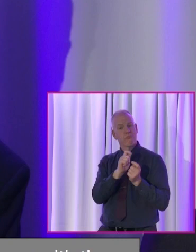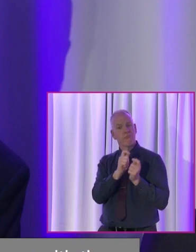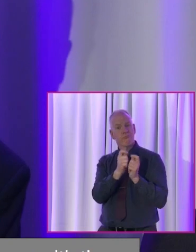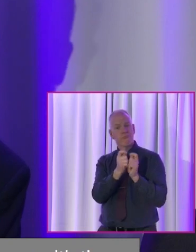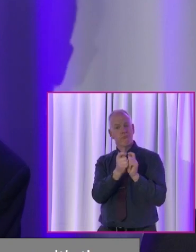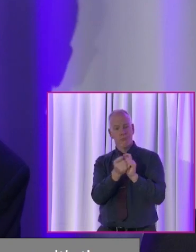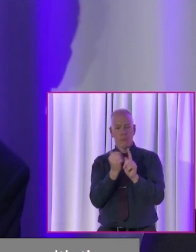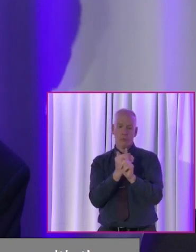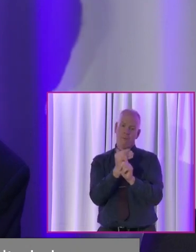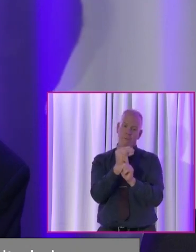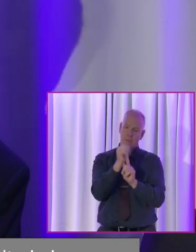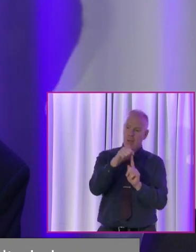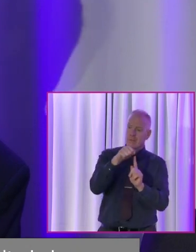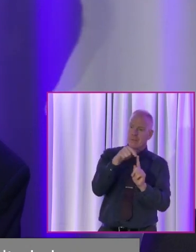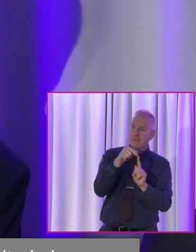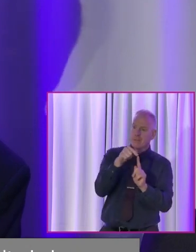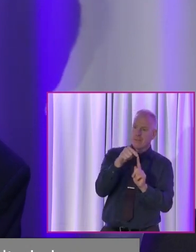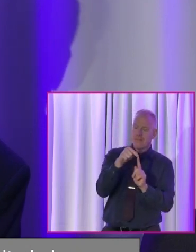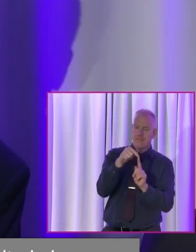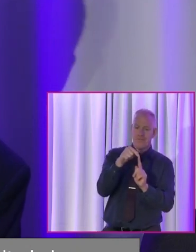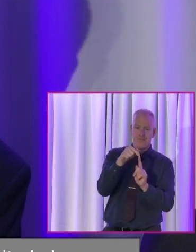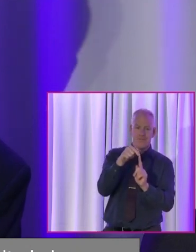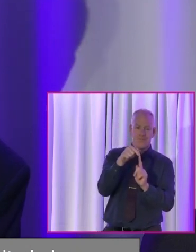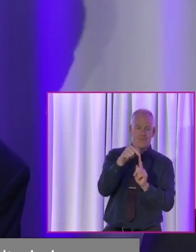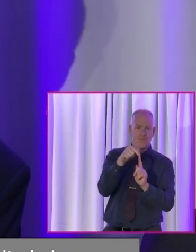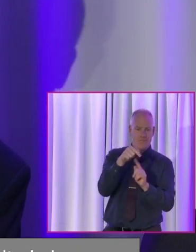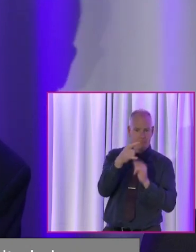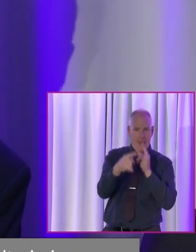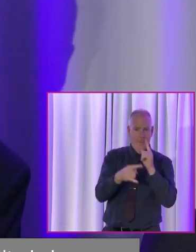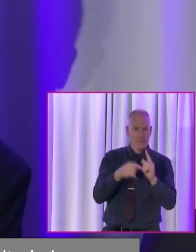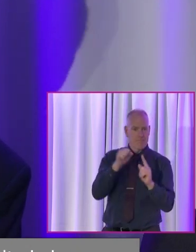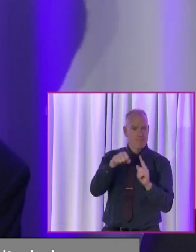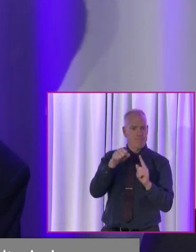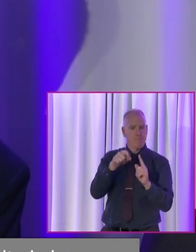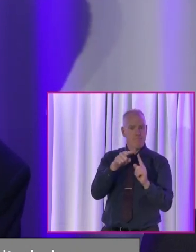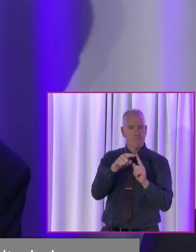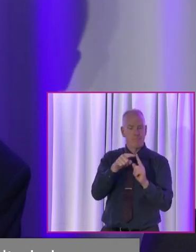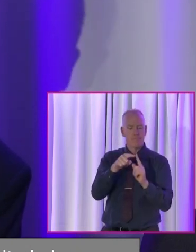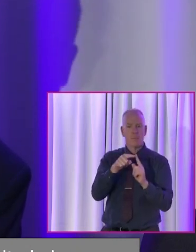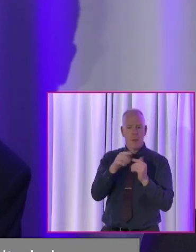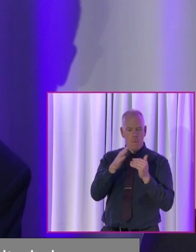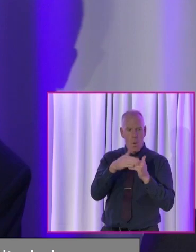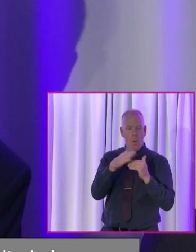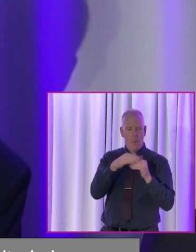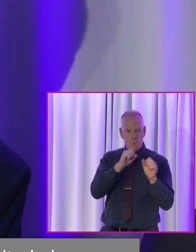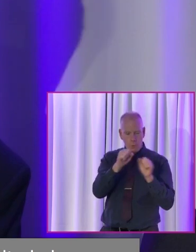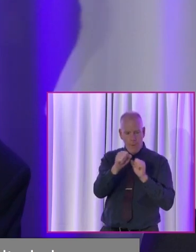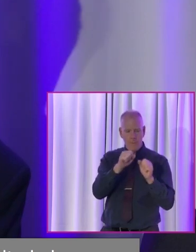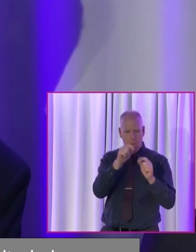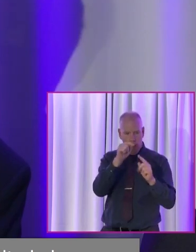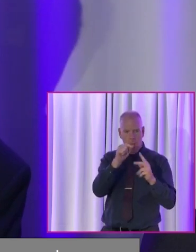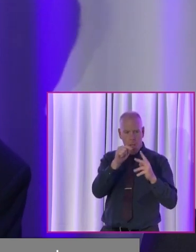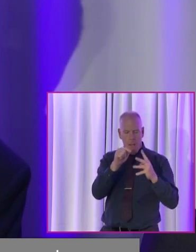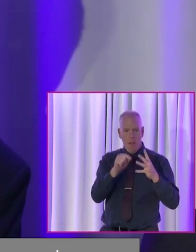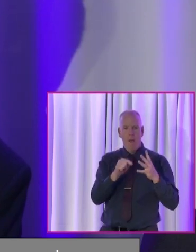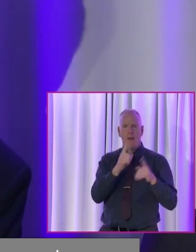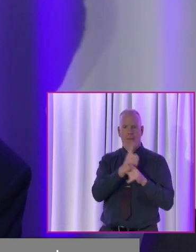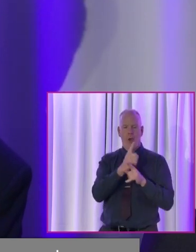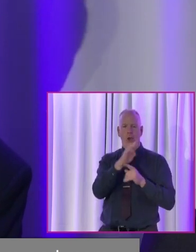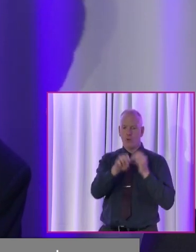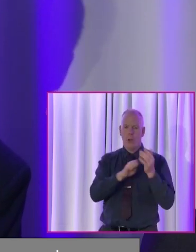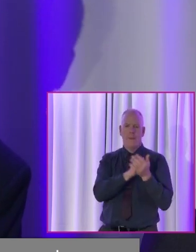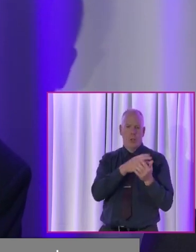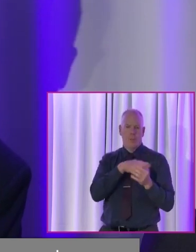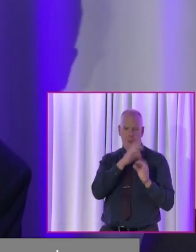and progress is going ahead with more and more services within the European